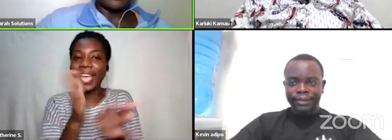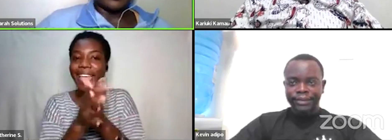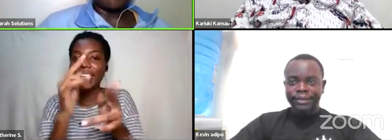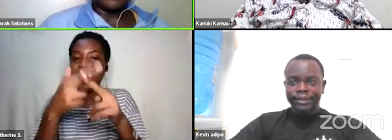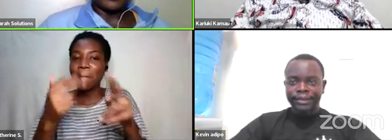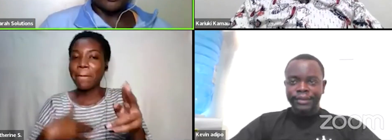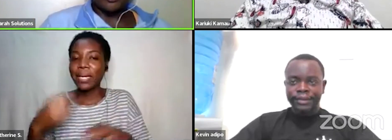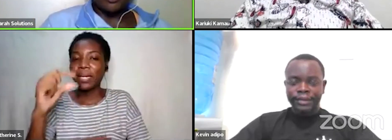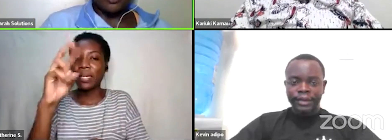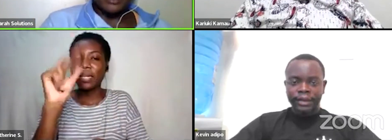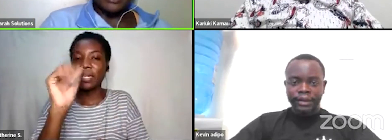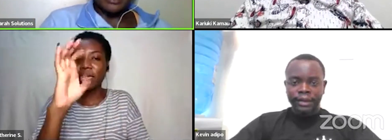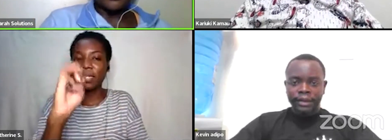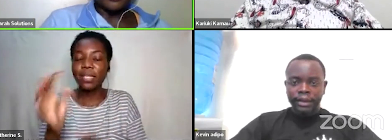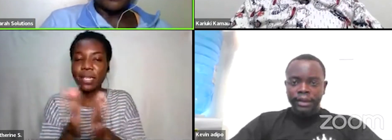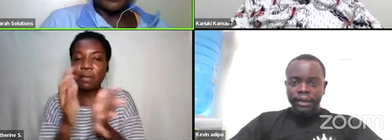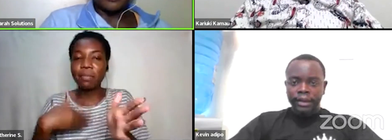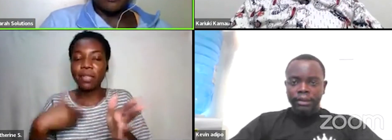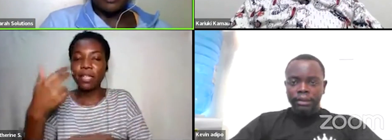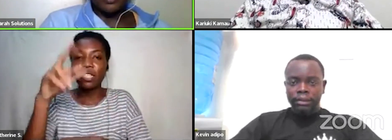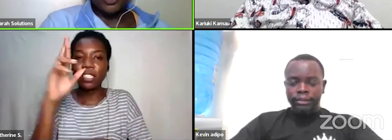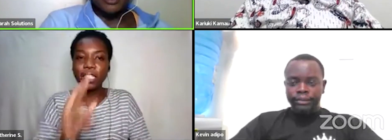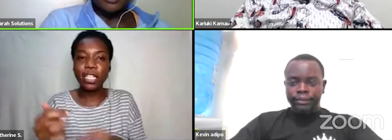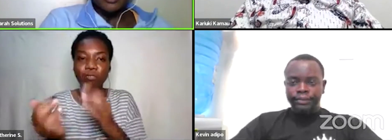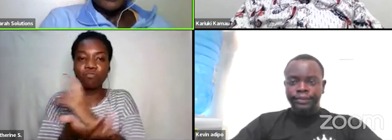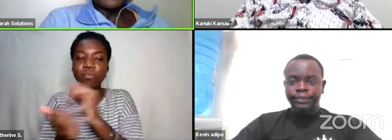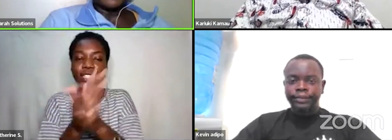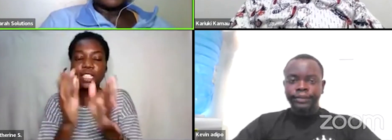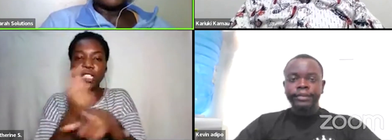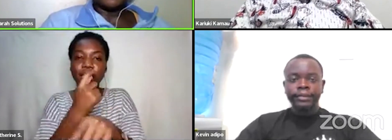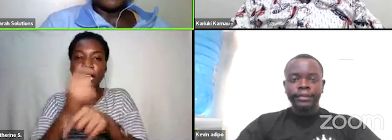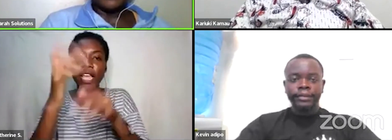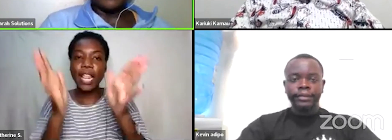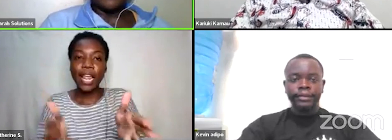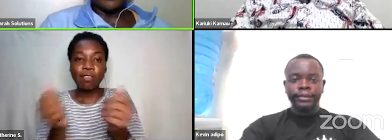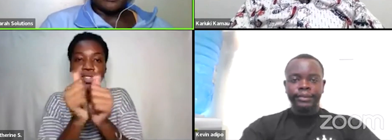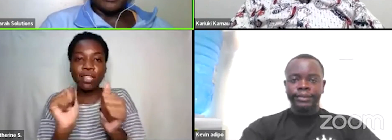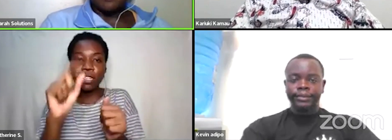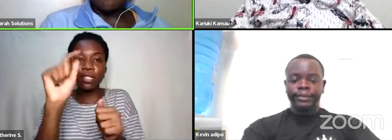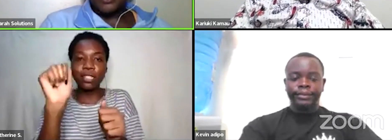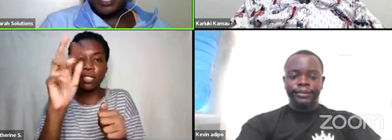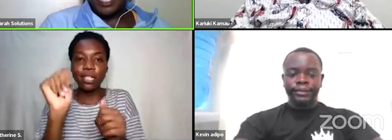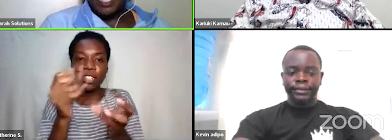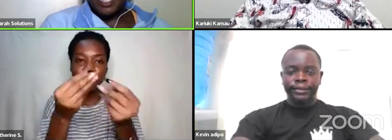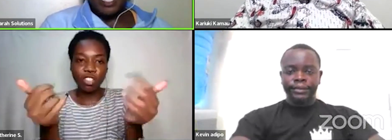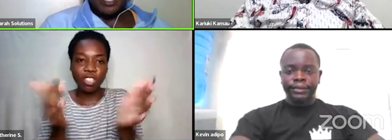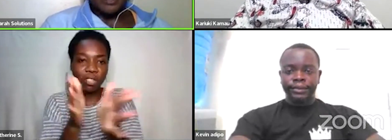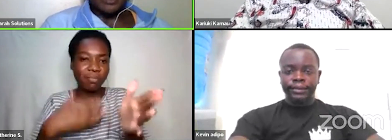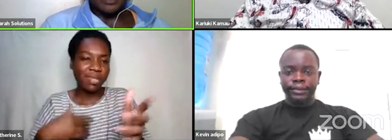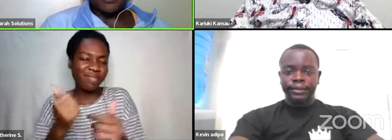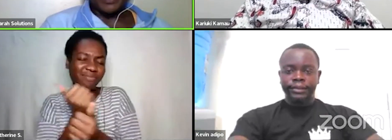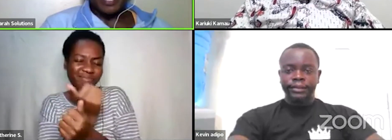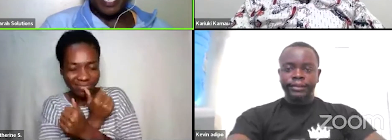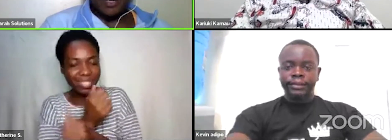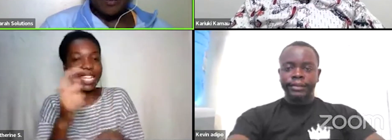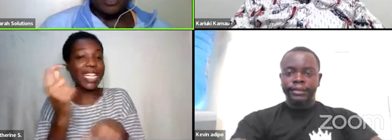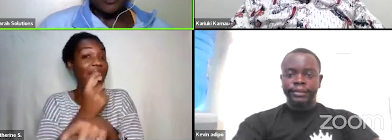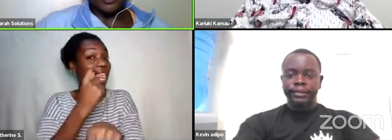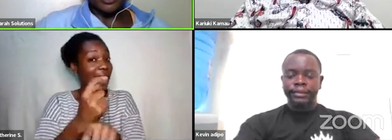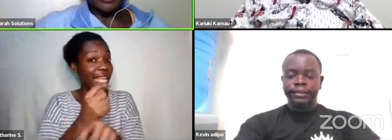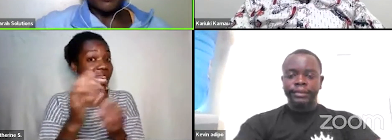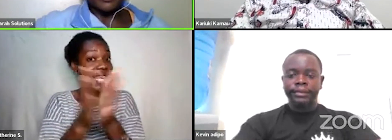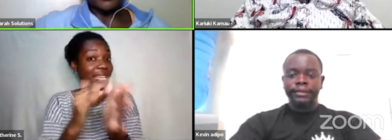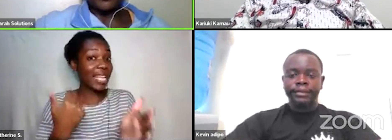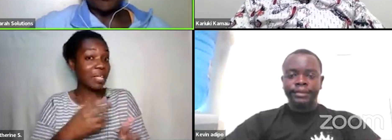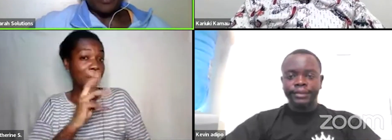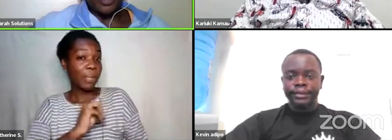Grace Nzula. I'm a HR consultant and trainer with Atara Solutions. And I love training. And we are on a mission